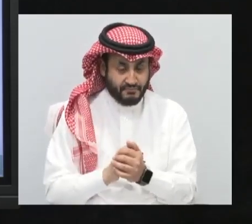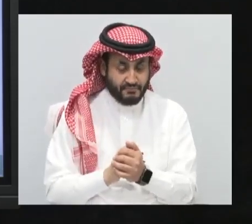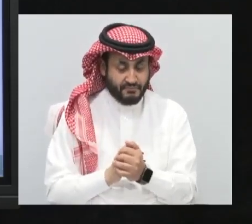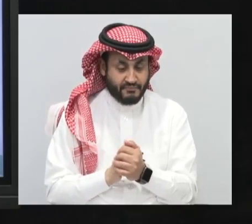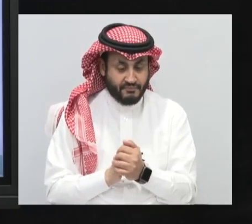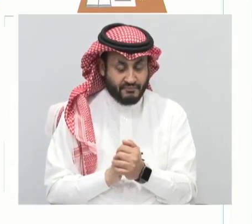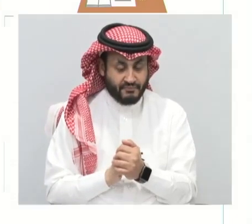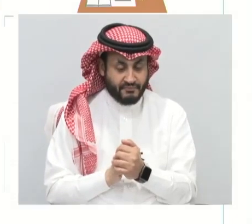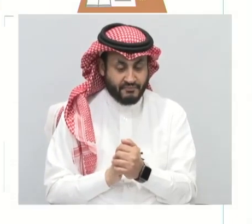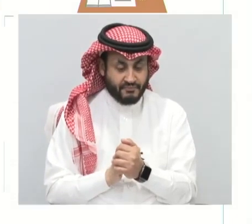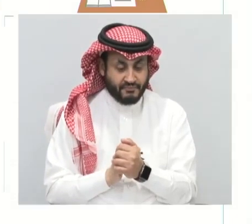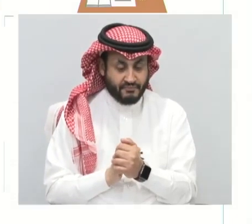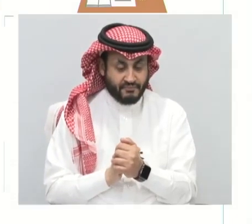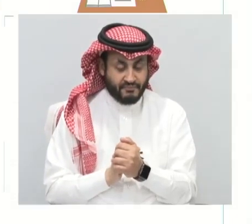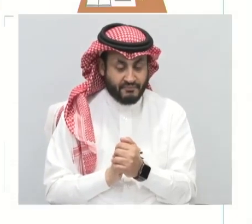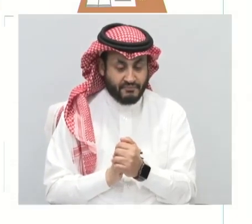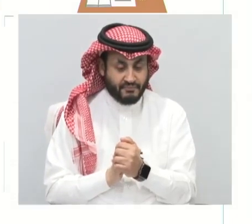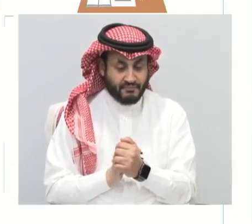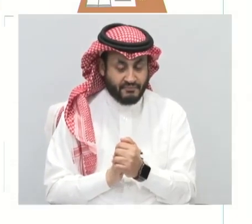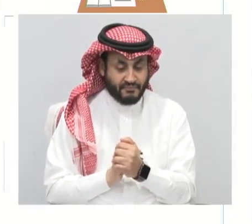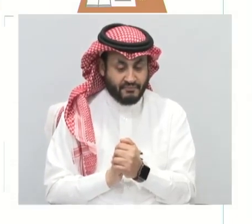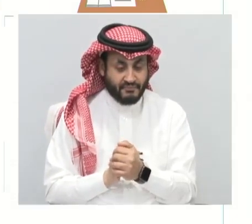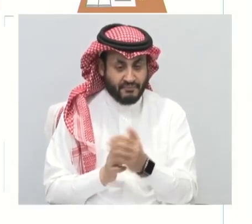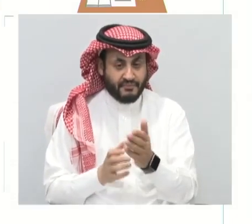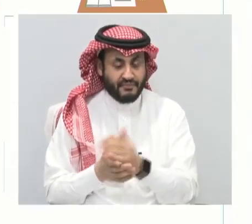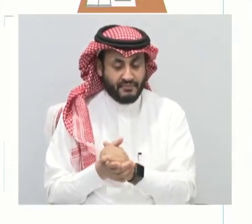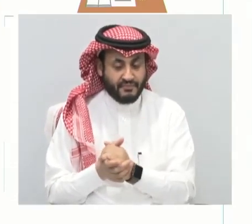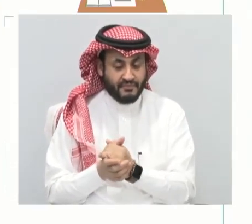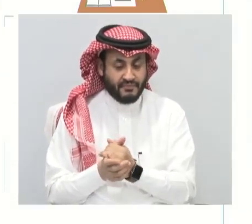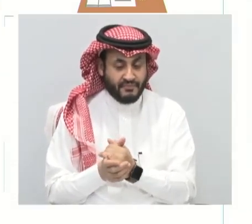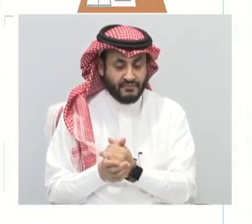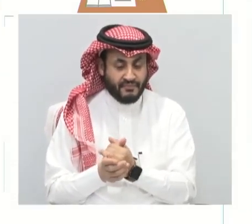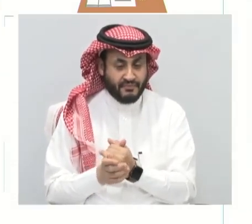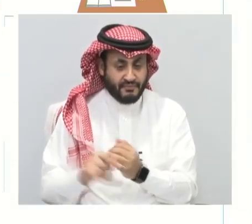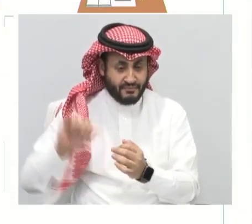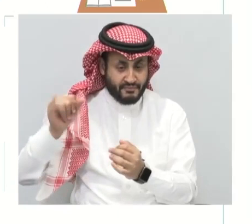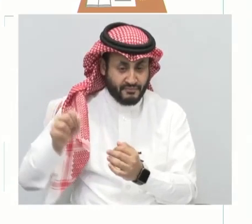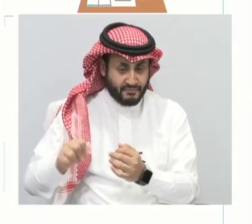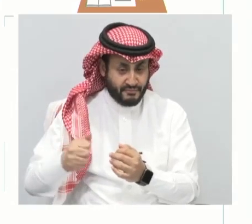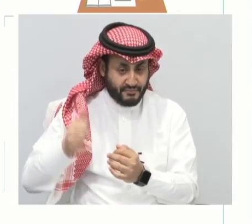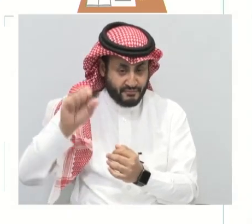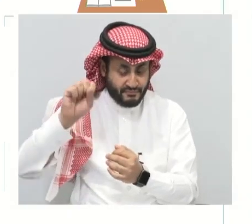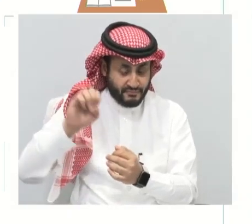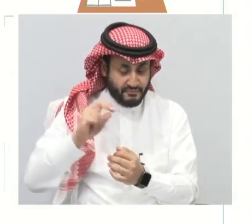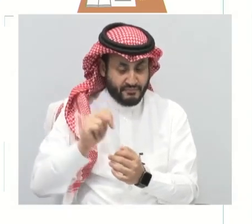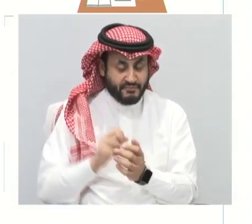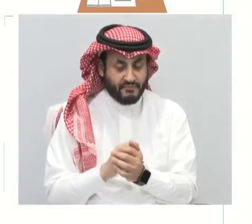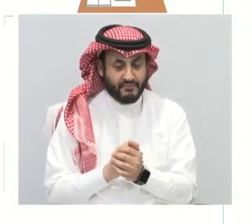on the messages that we had in the previous lesson. If you still remember, that is Jason, and Jason received some